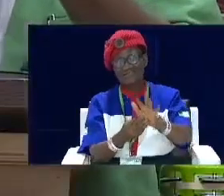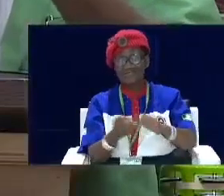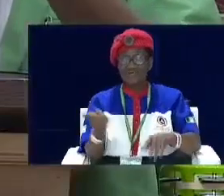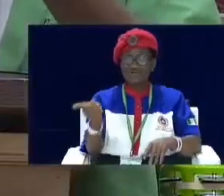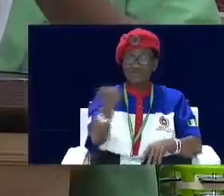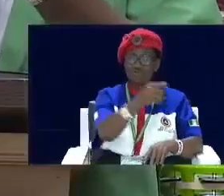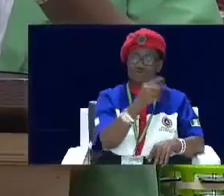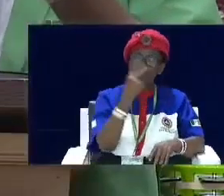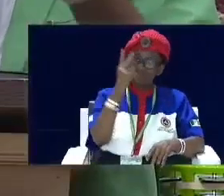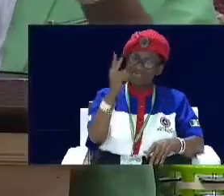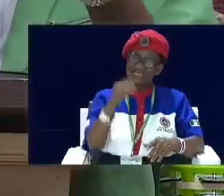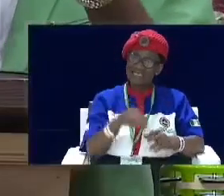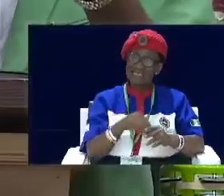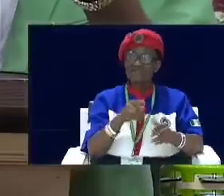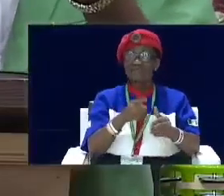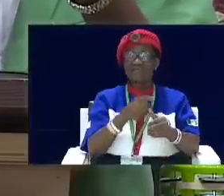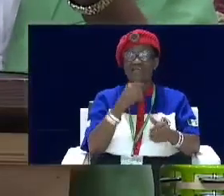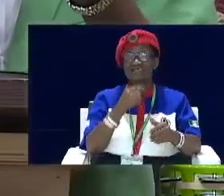1 Kings chapter